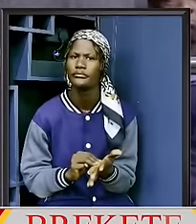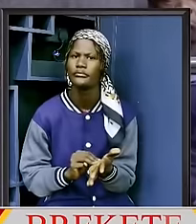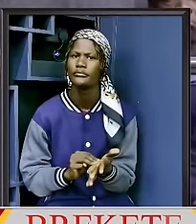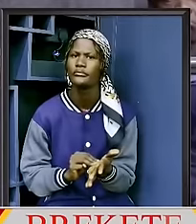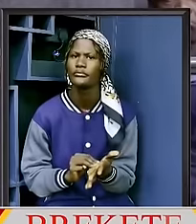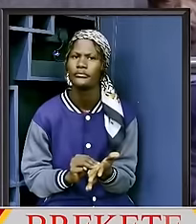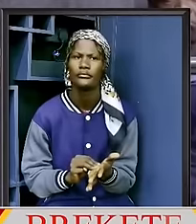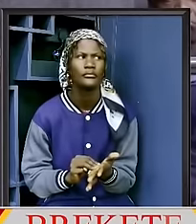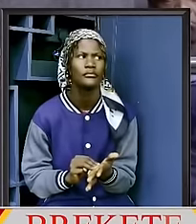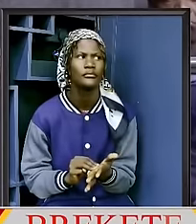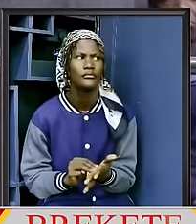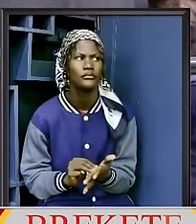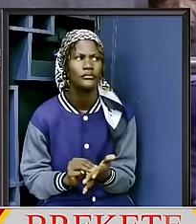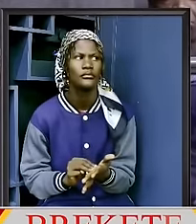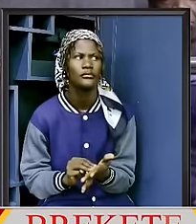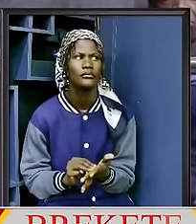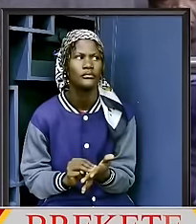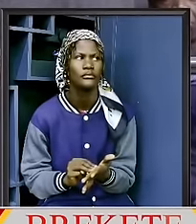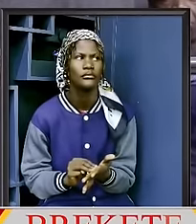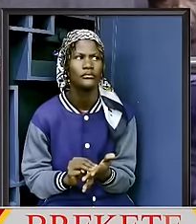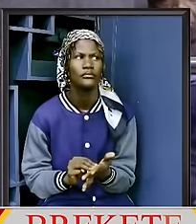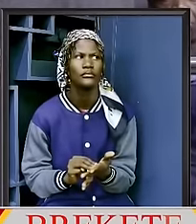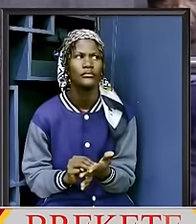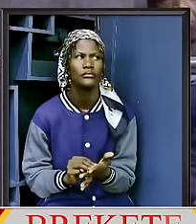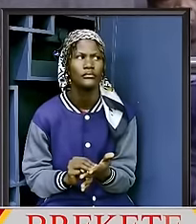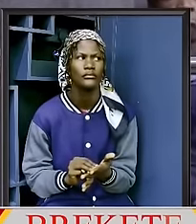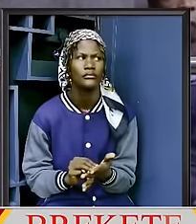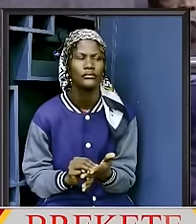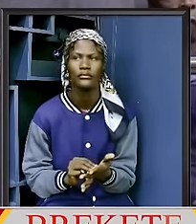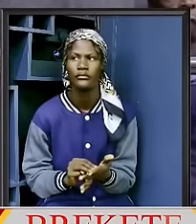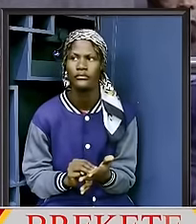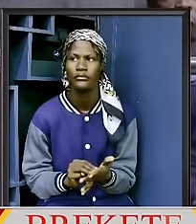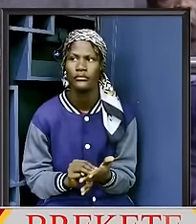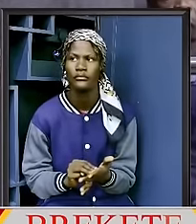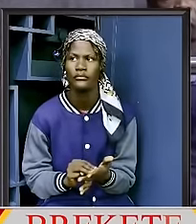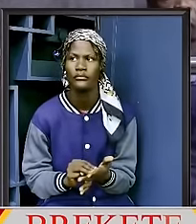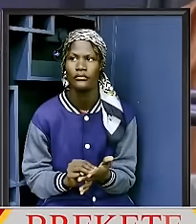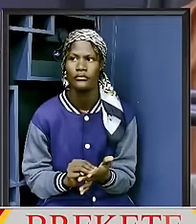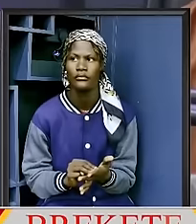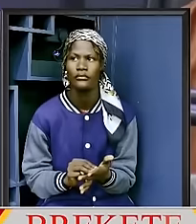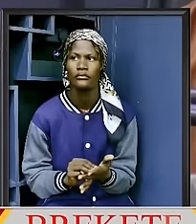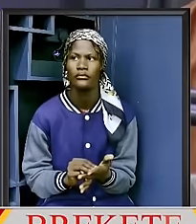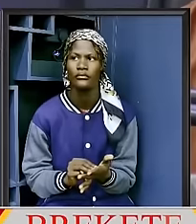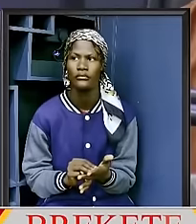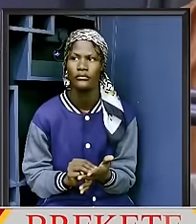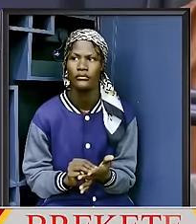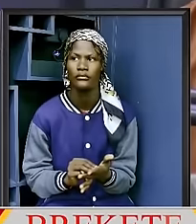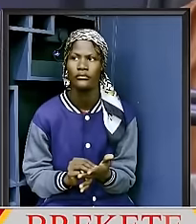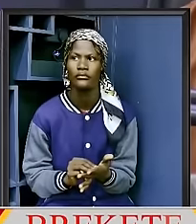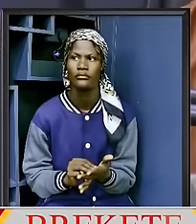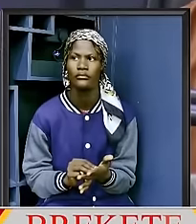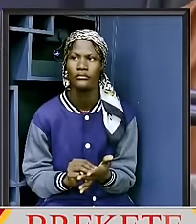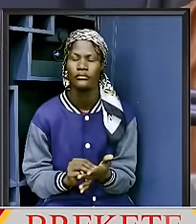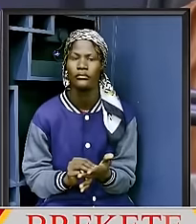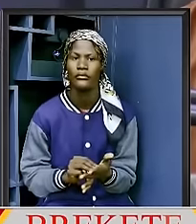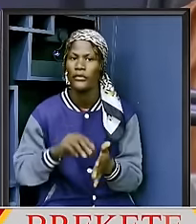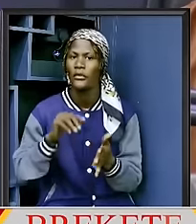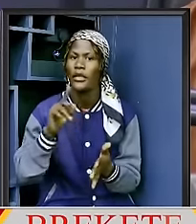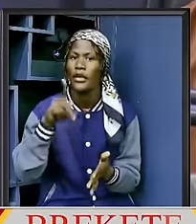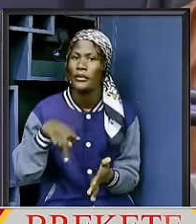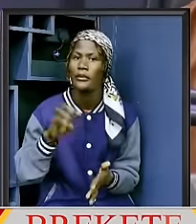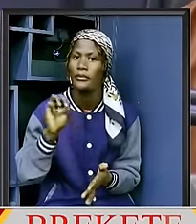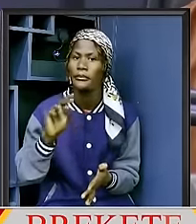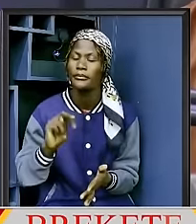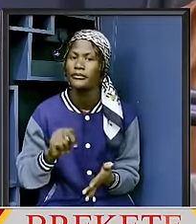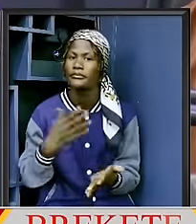Anike. So no, they pend her salary. Take that again. The woman said, Yes, they pend his salary because